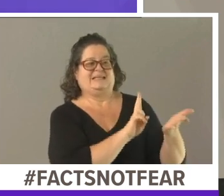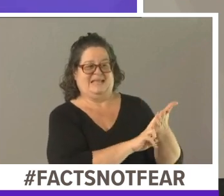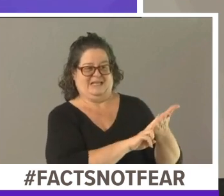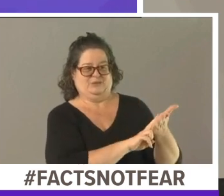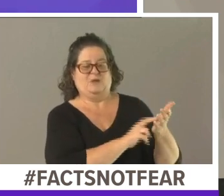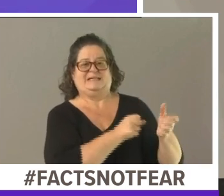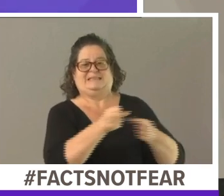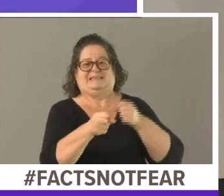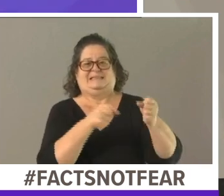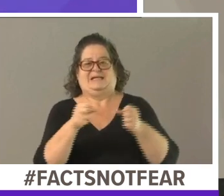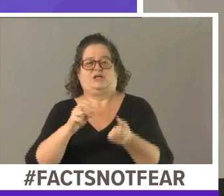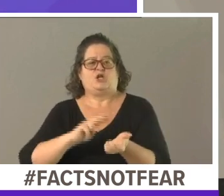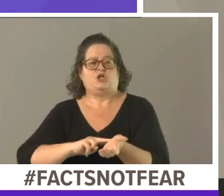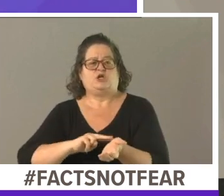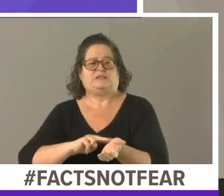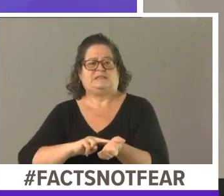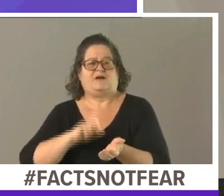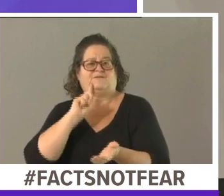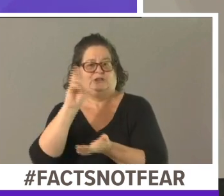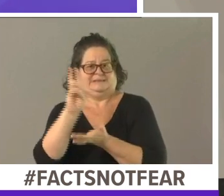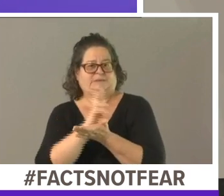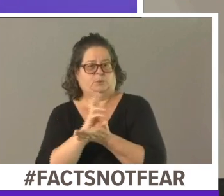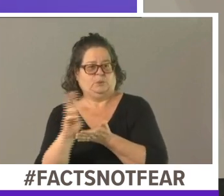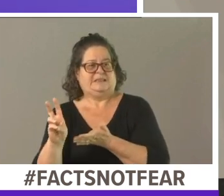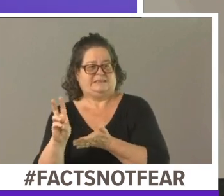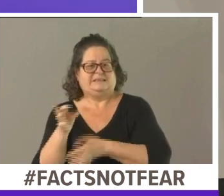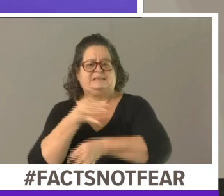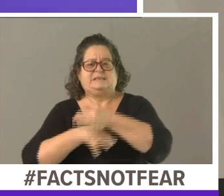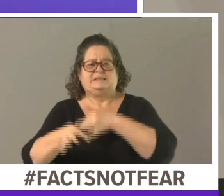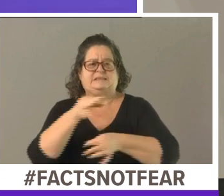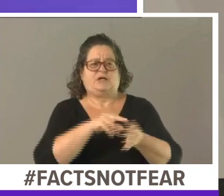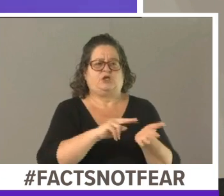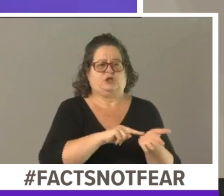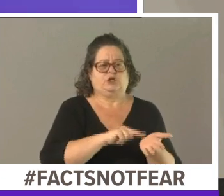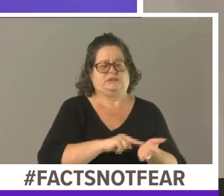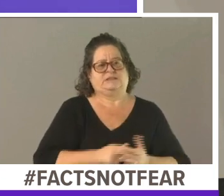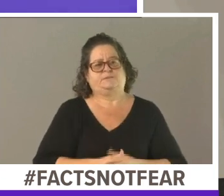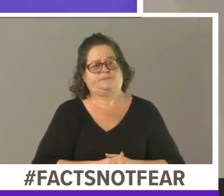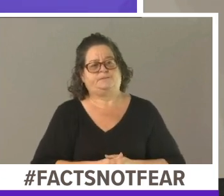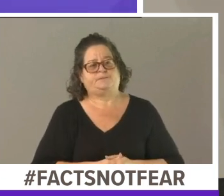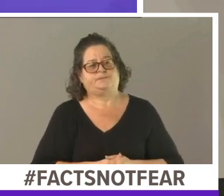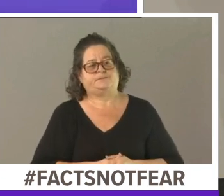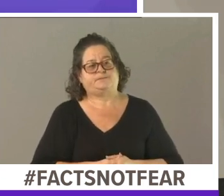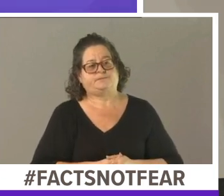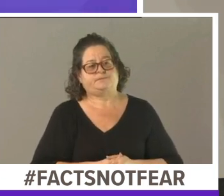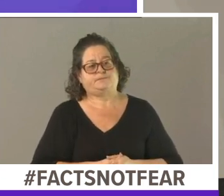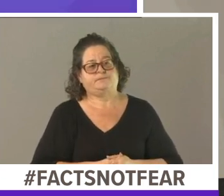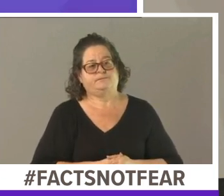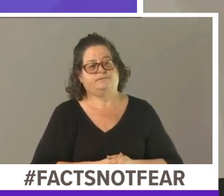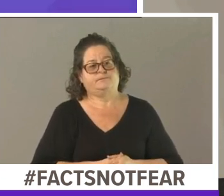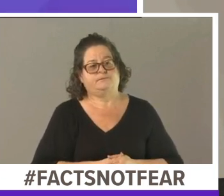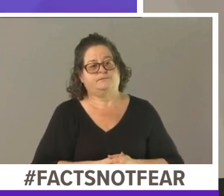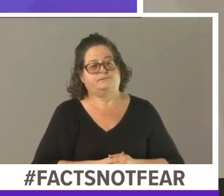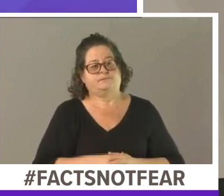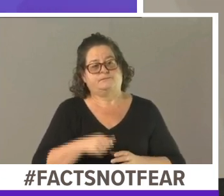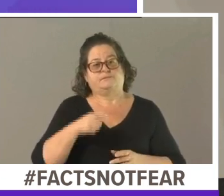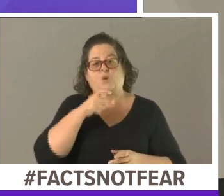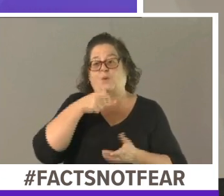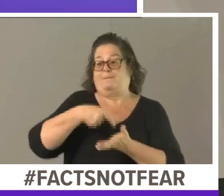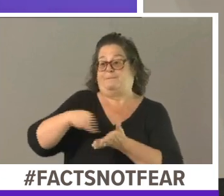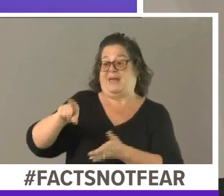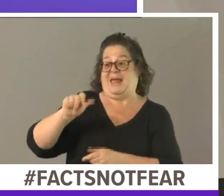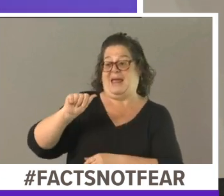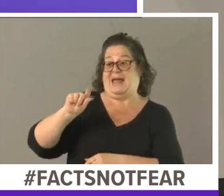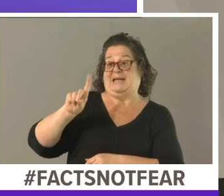The cost of the entire program is being assumed by ADHS. So the way that we determined which hospitals would get